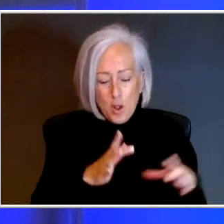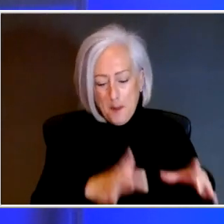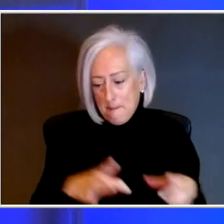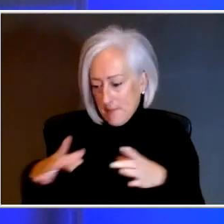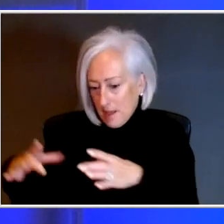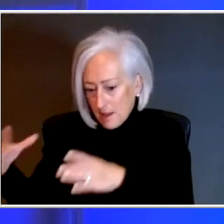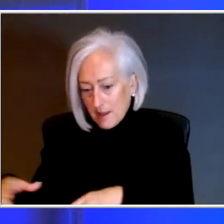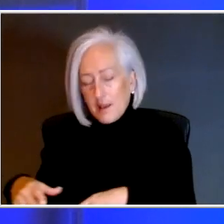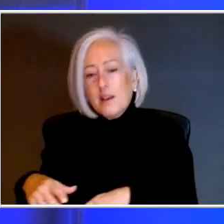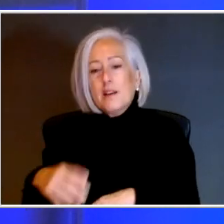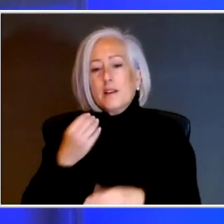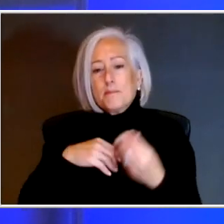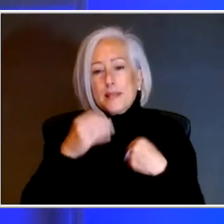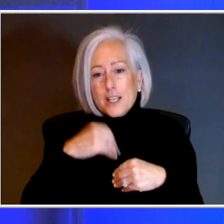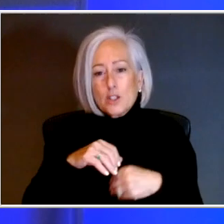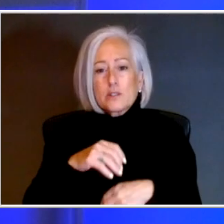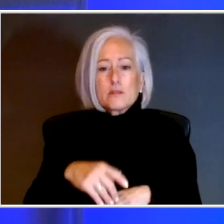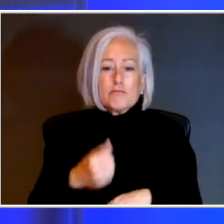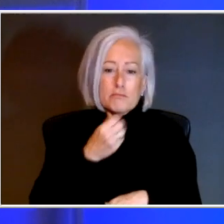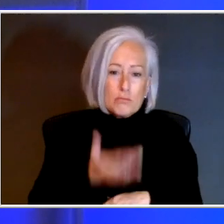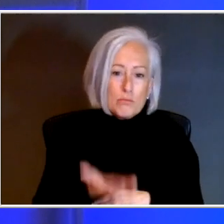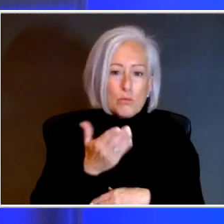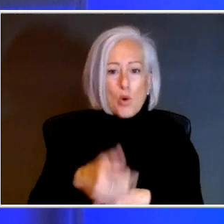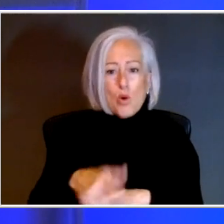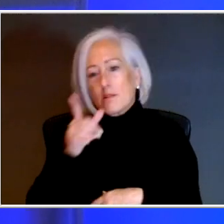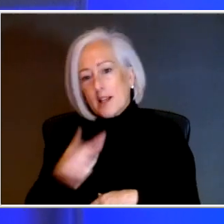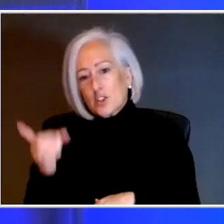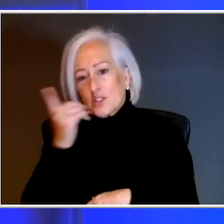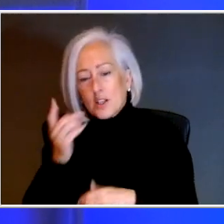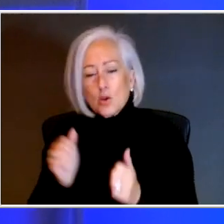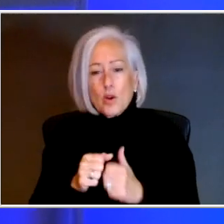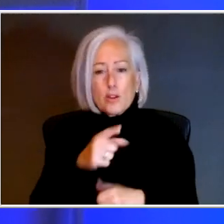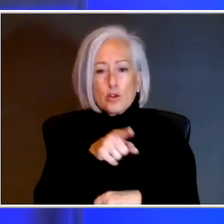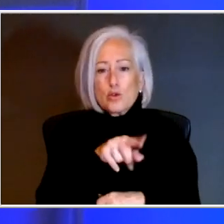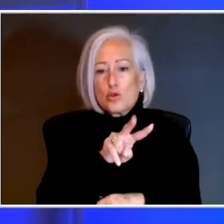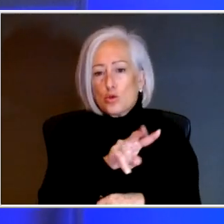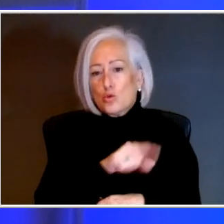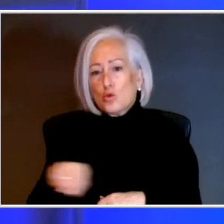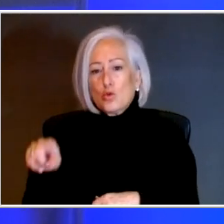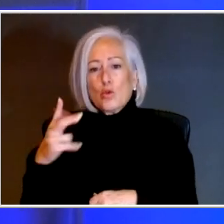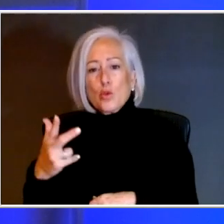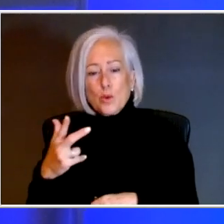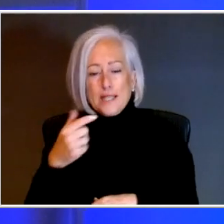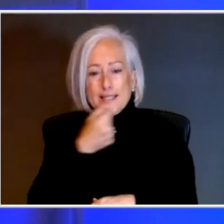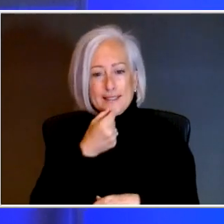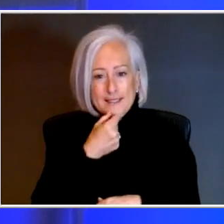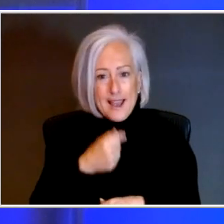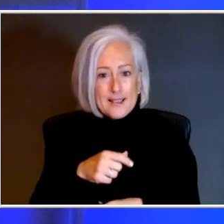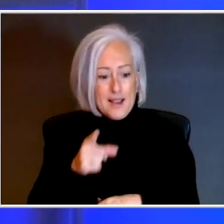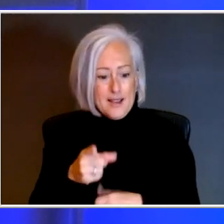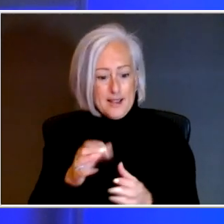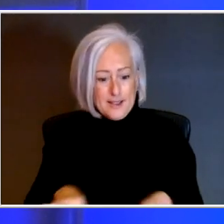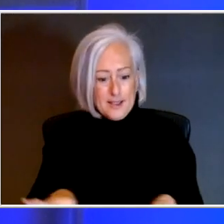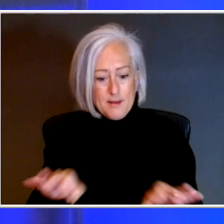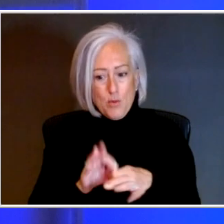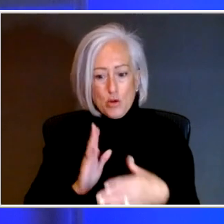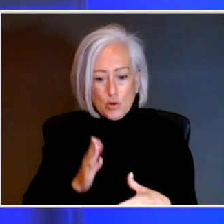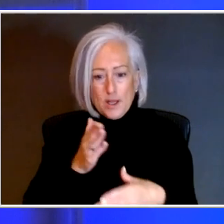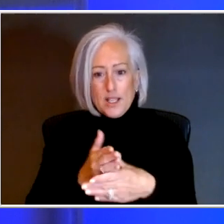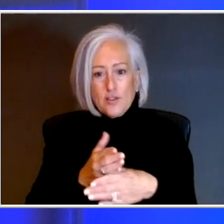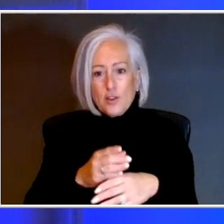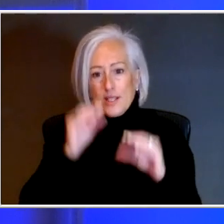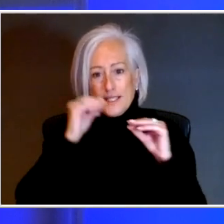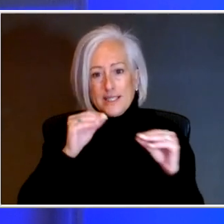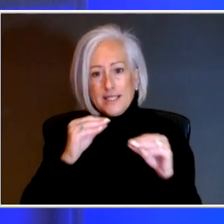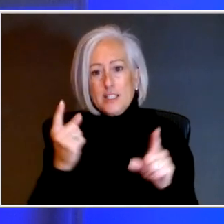sports. When it comes to sports performance, it's really important to intervene as soon as possible, or teaching proper movement patterns.